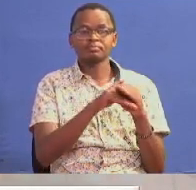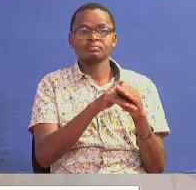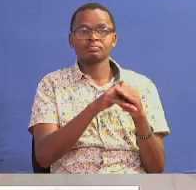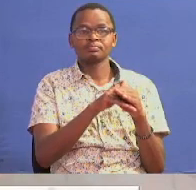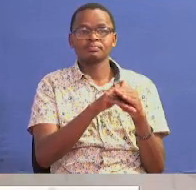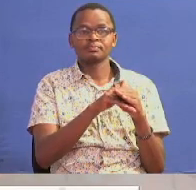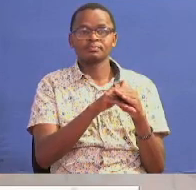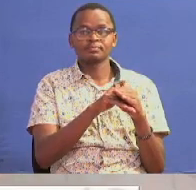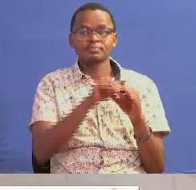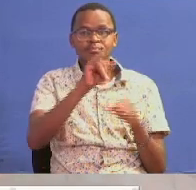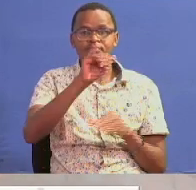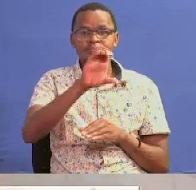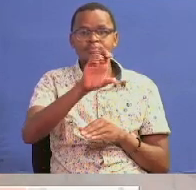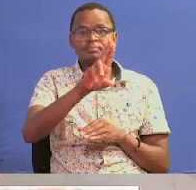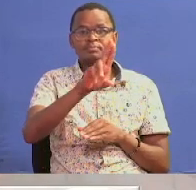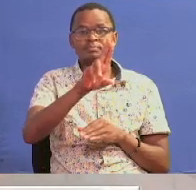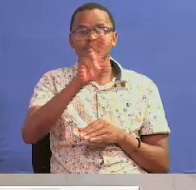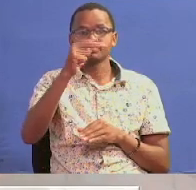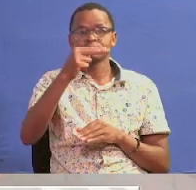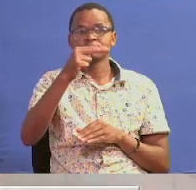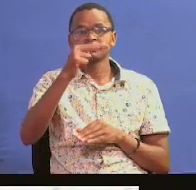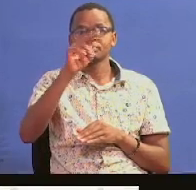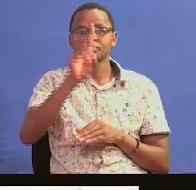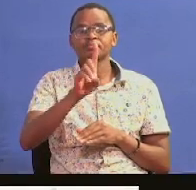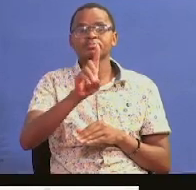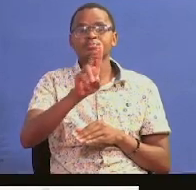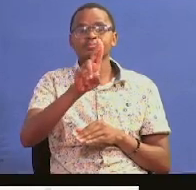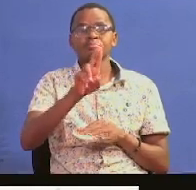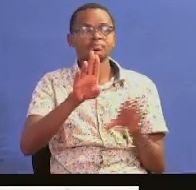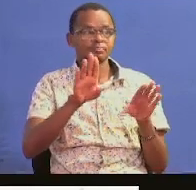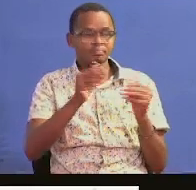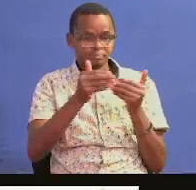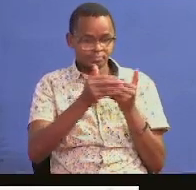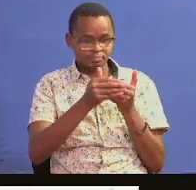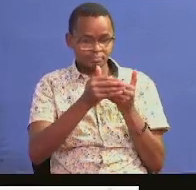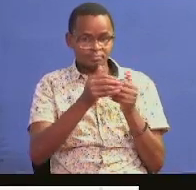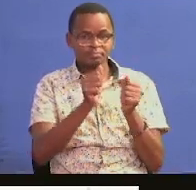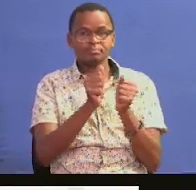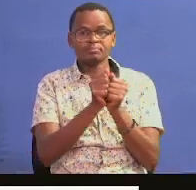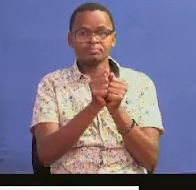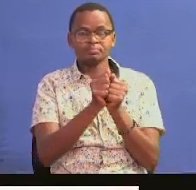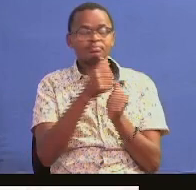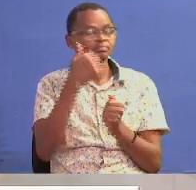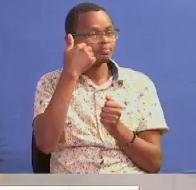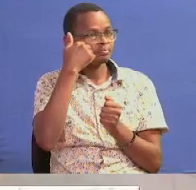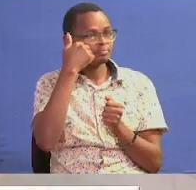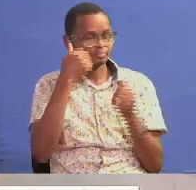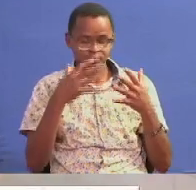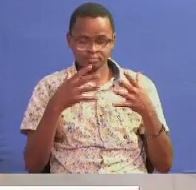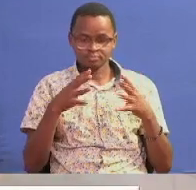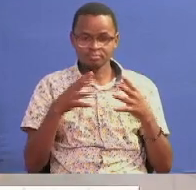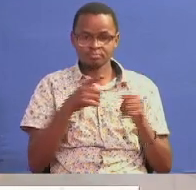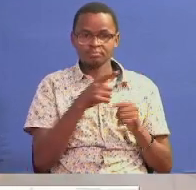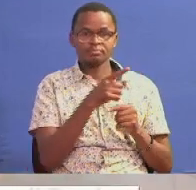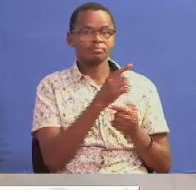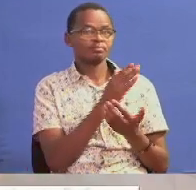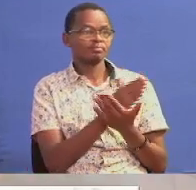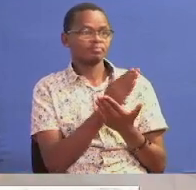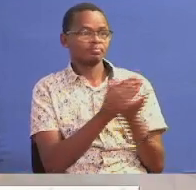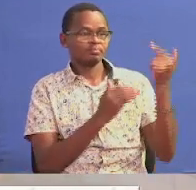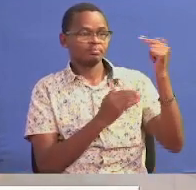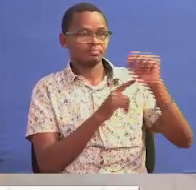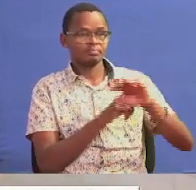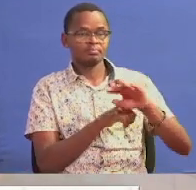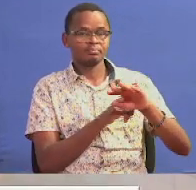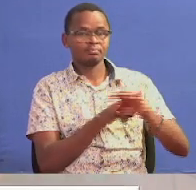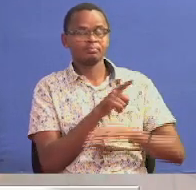into ICU and HDU because of close contact with the patients. A number of issues that really